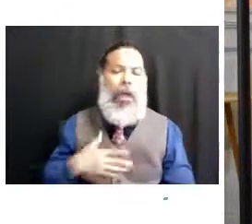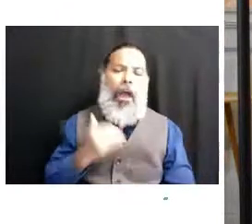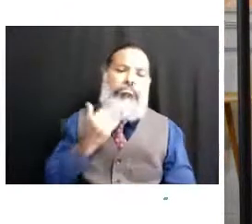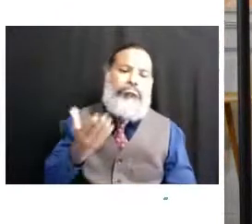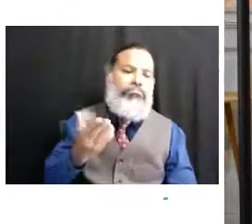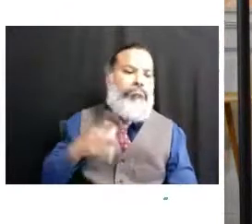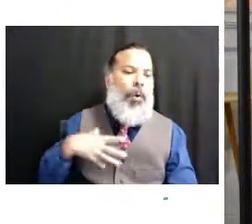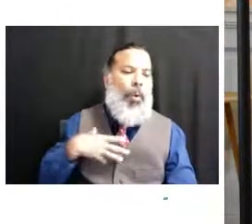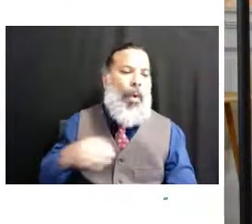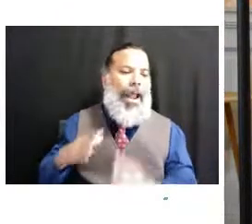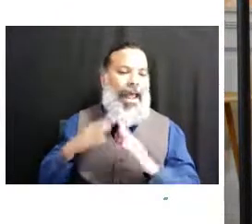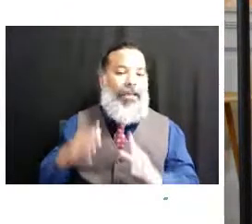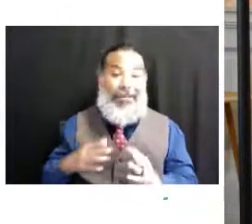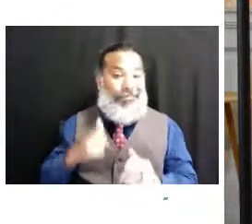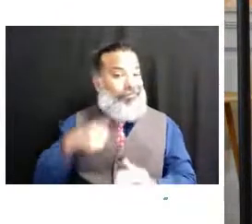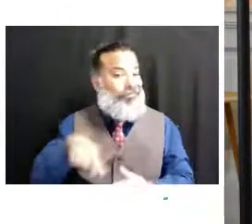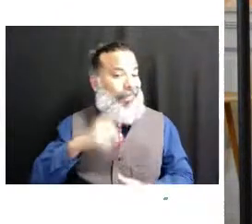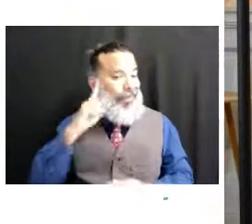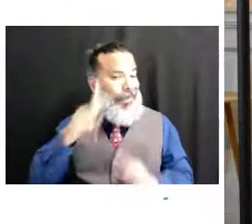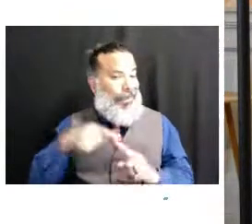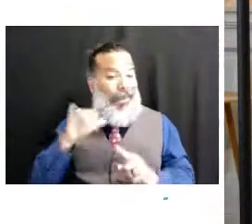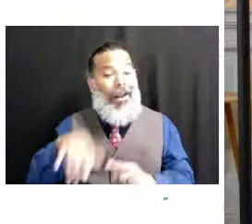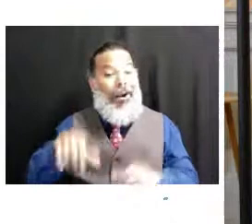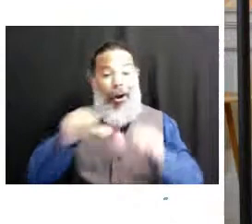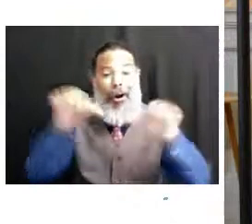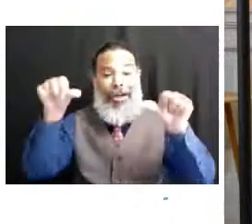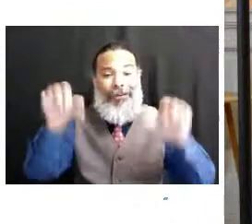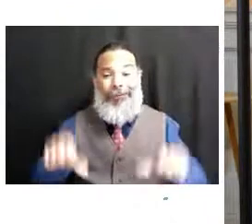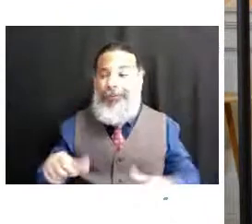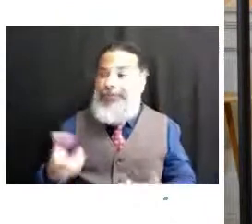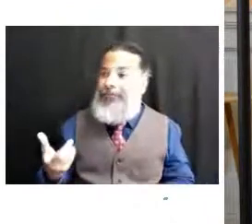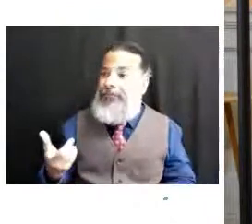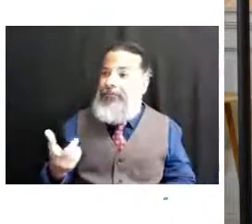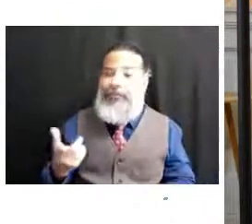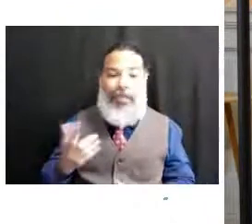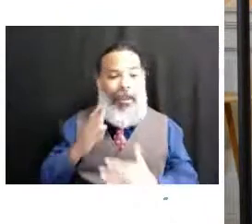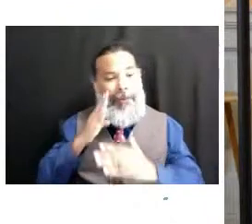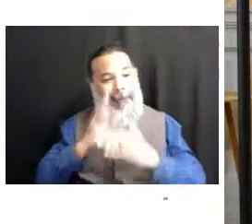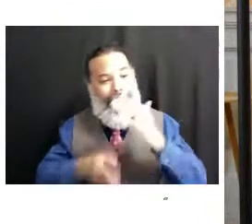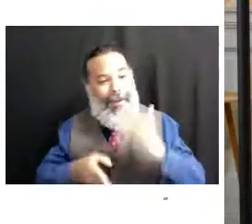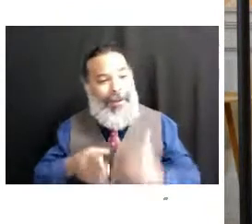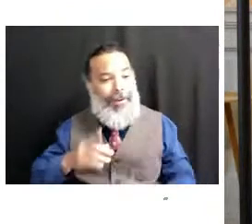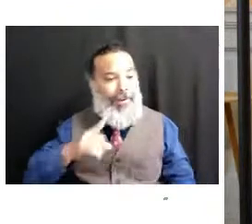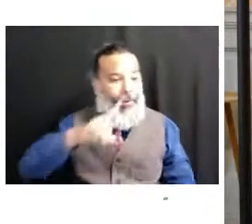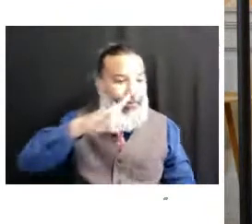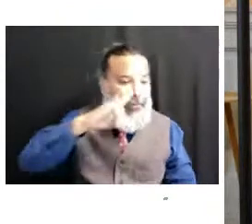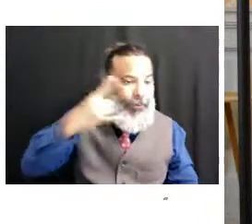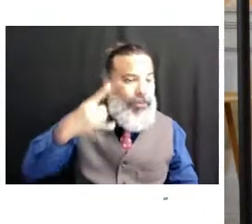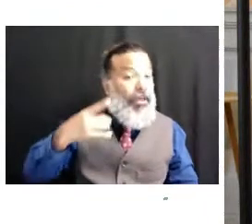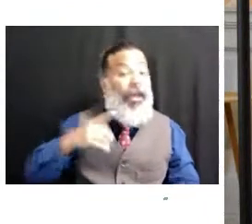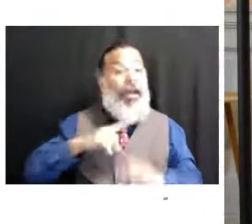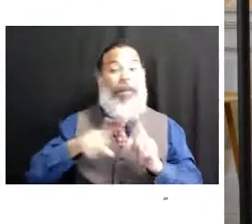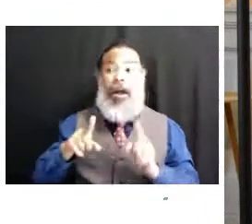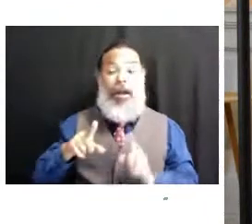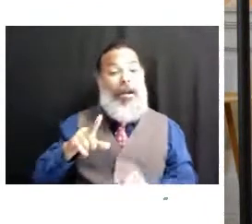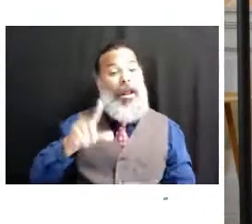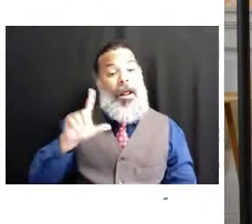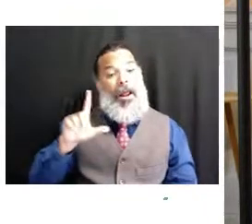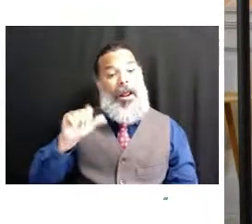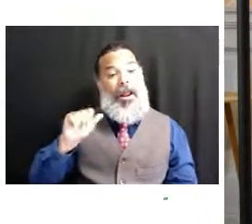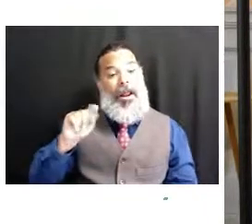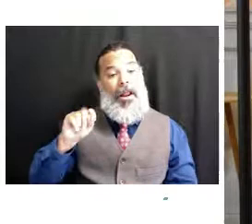sure none of us do. Architecturally, it's bland and boring, but Latrobe